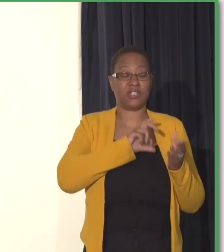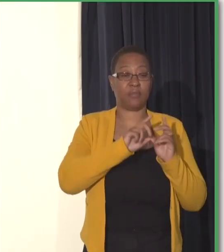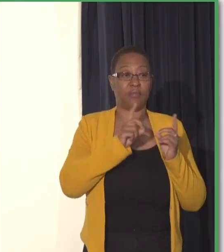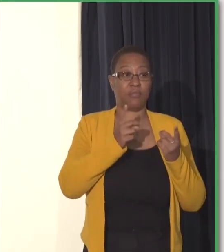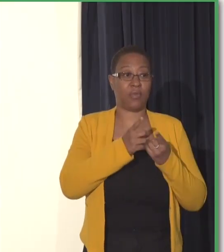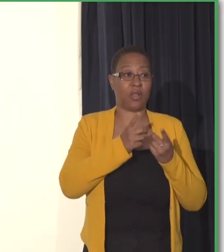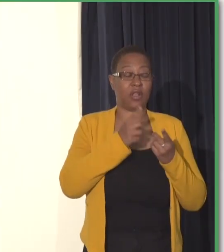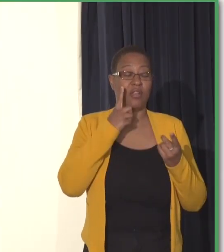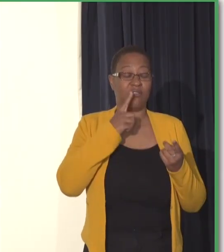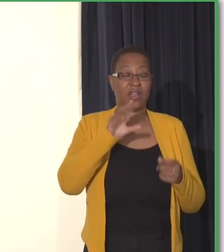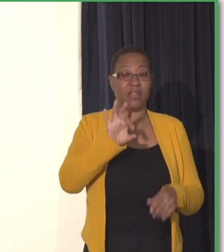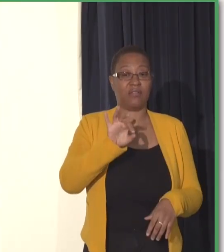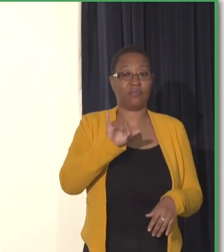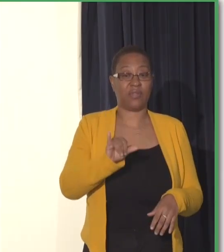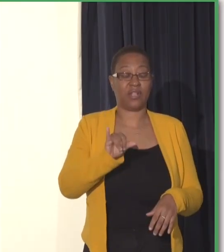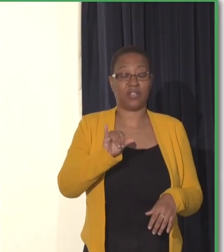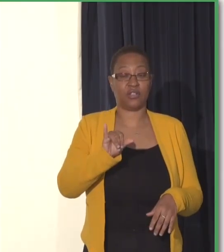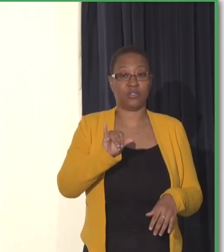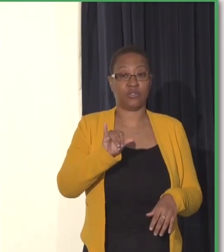for fiscal year